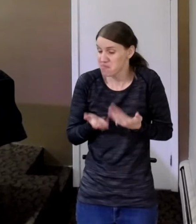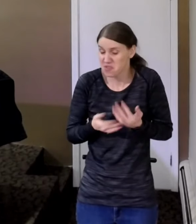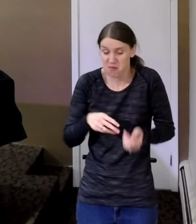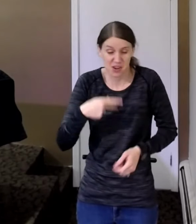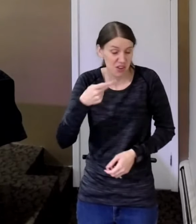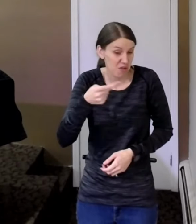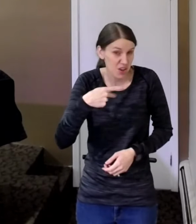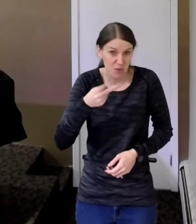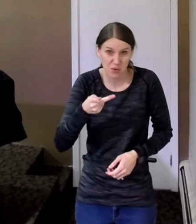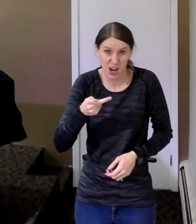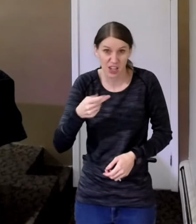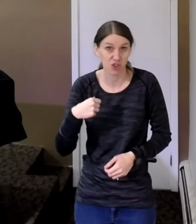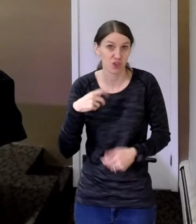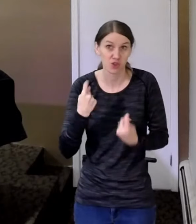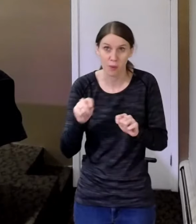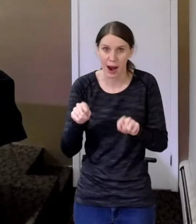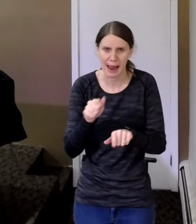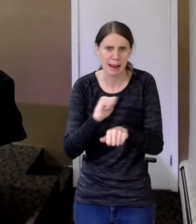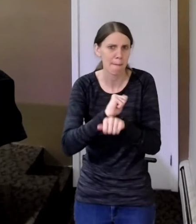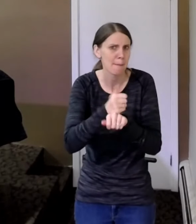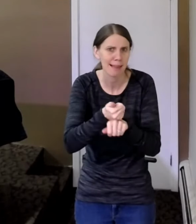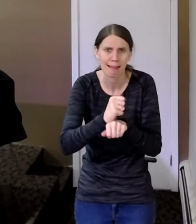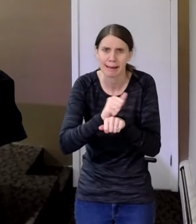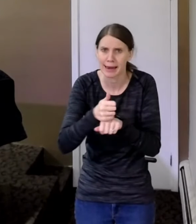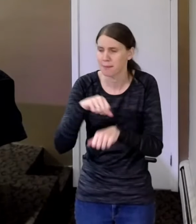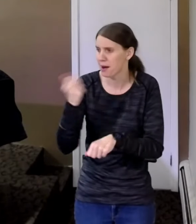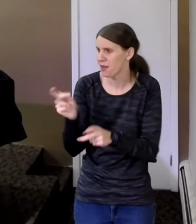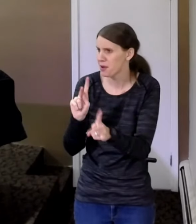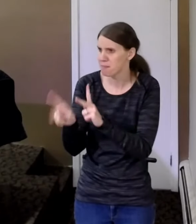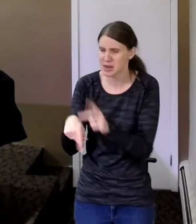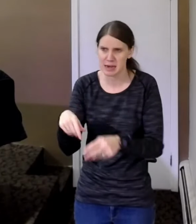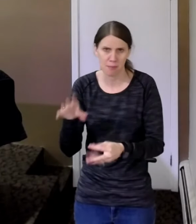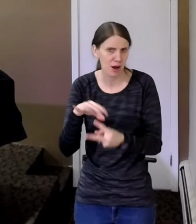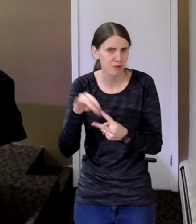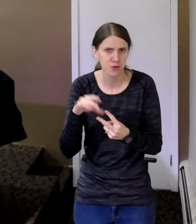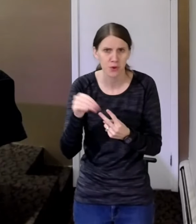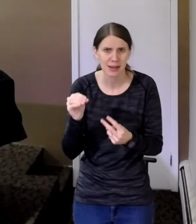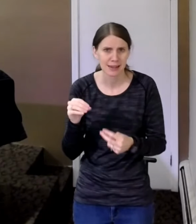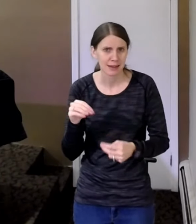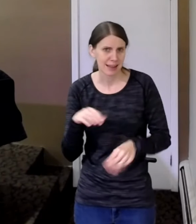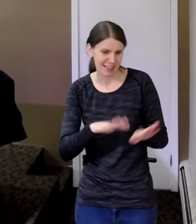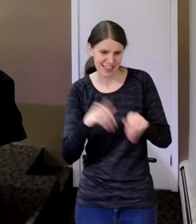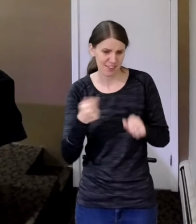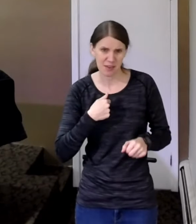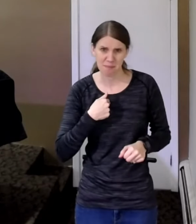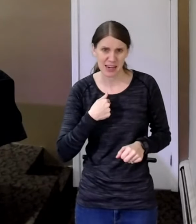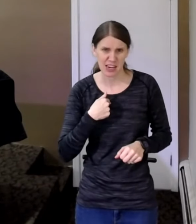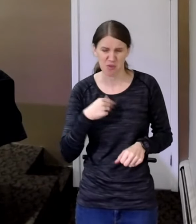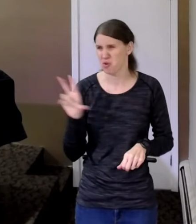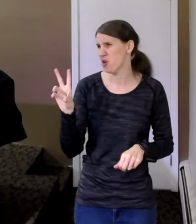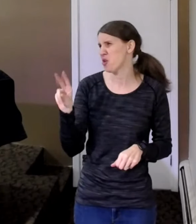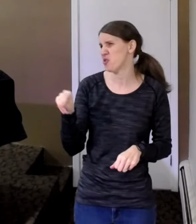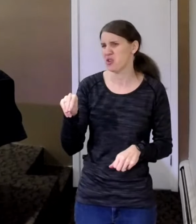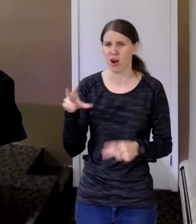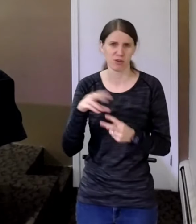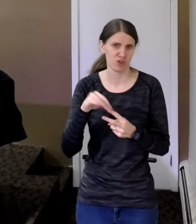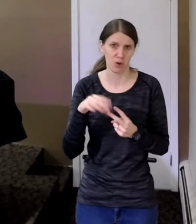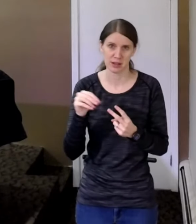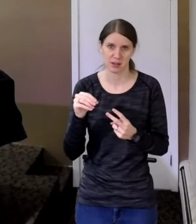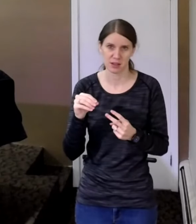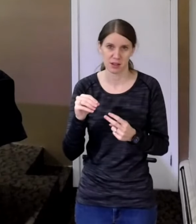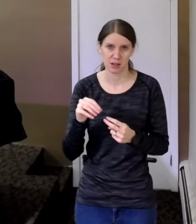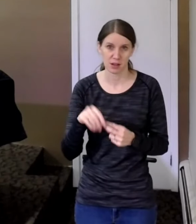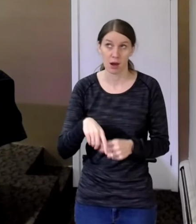try to blame someone else's choices as leaving us with no other choice, almost